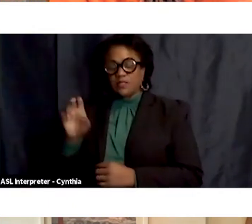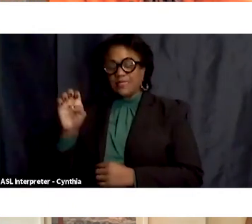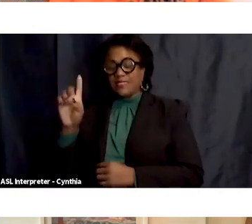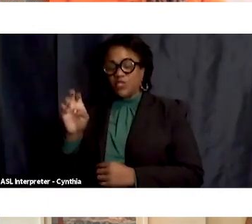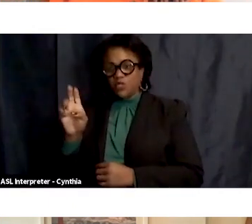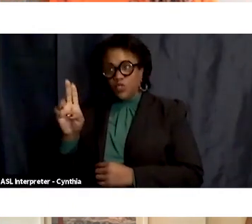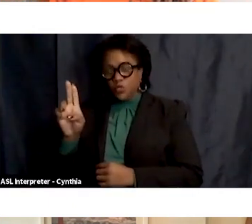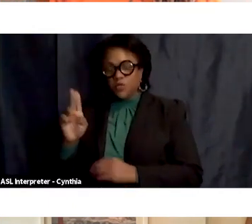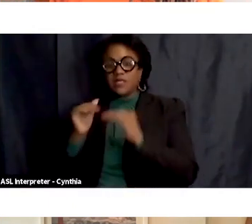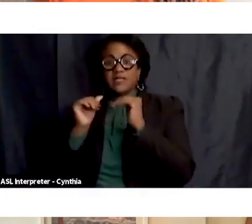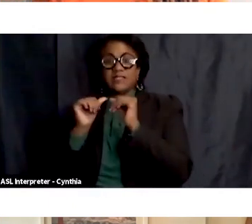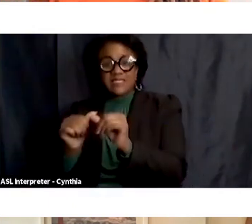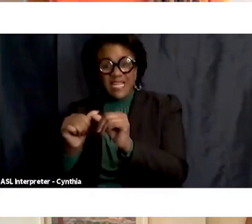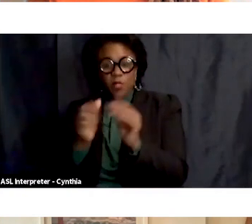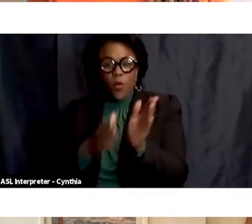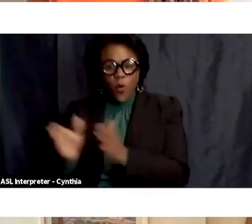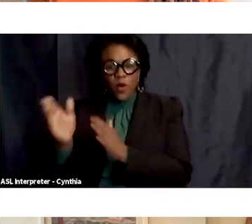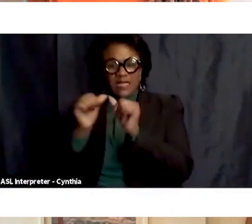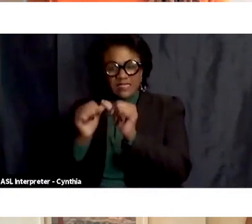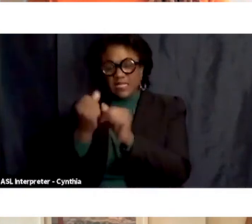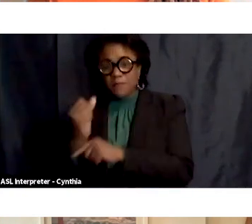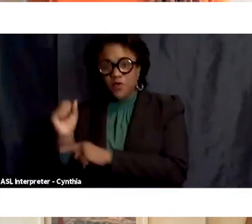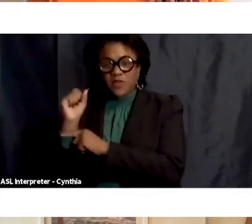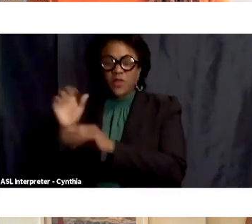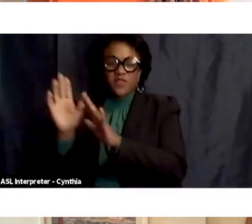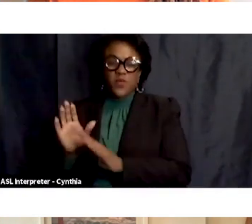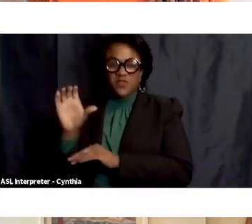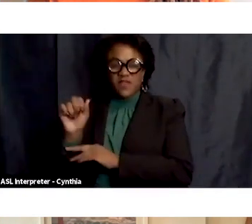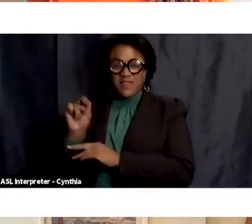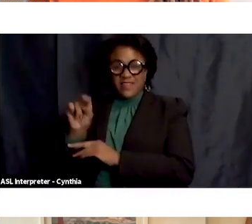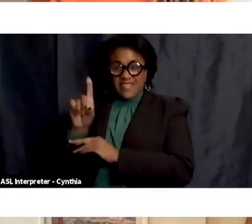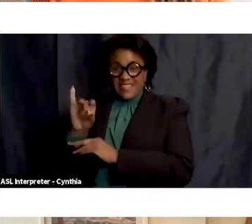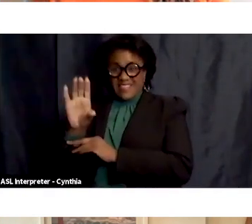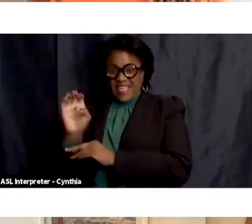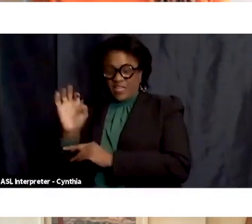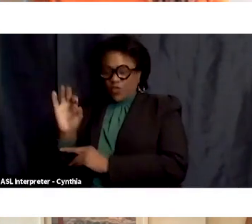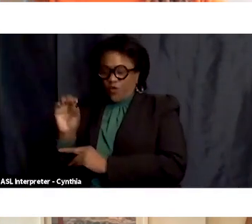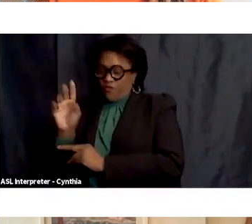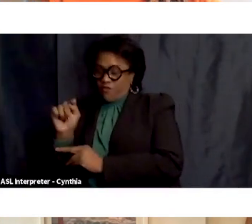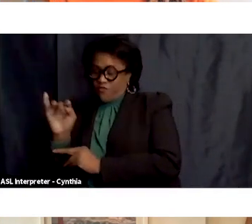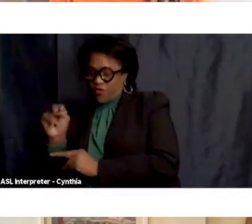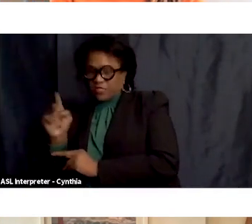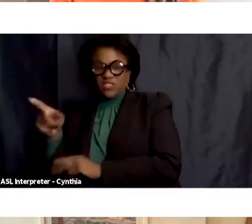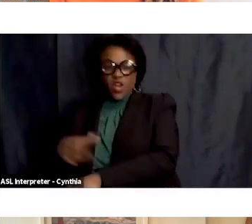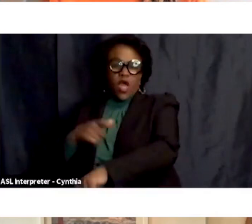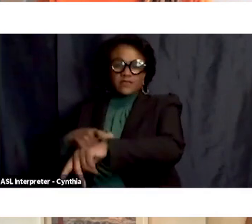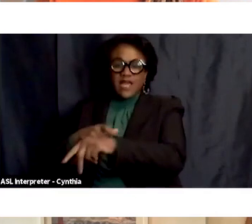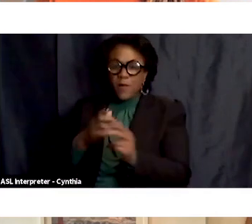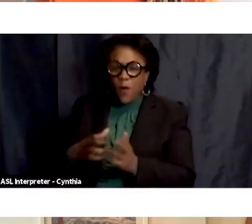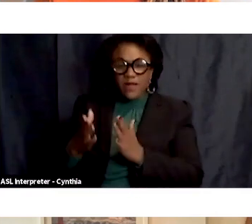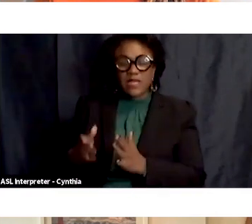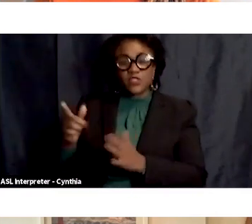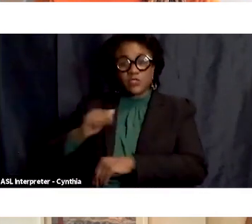sustainable movements. Our instructor today is the wonderful Candace Fortin. She is a longtime organizer who is based